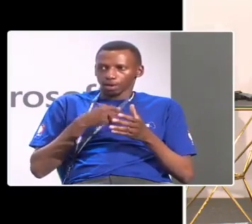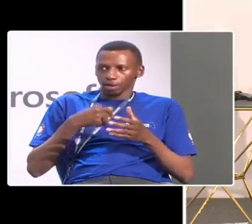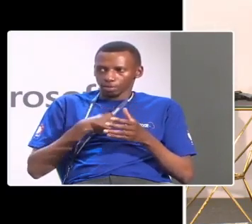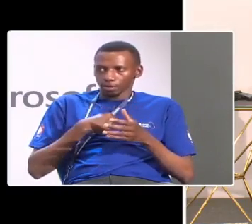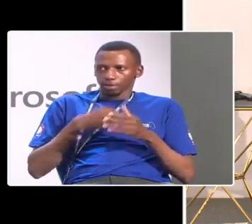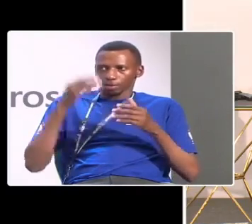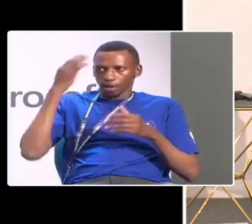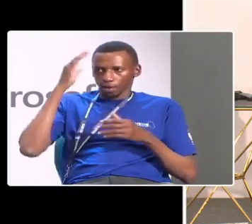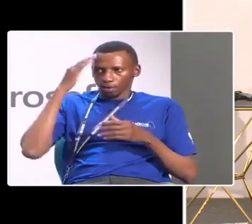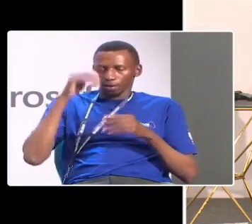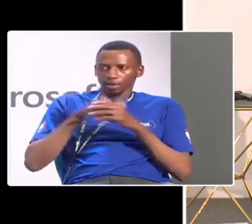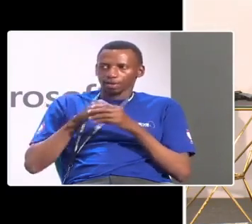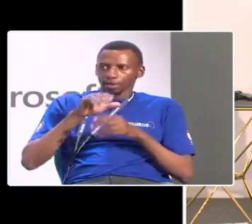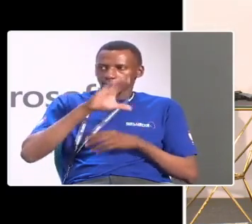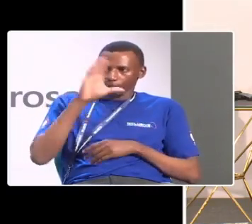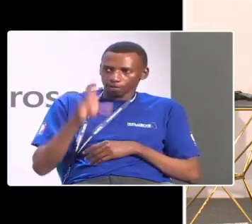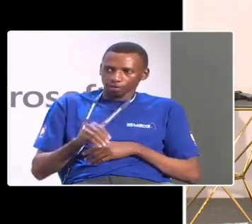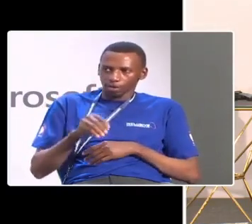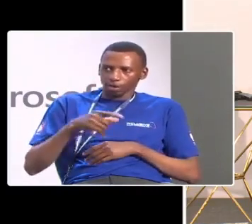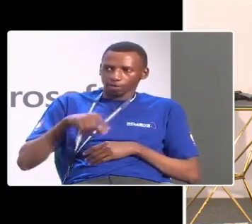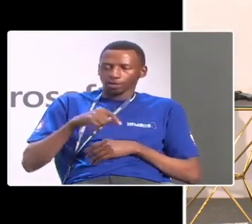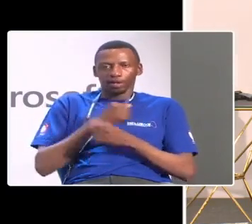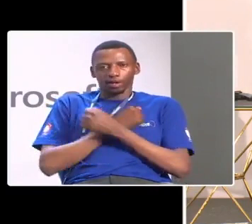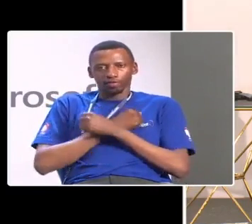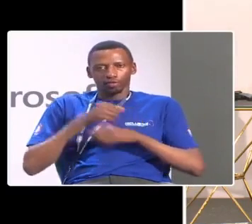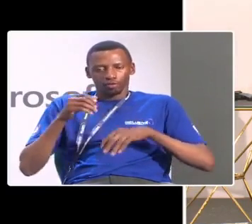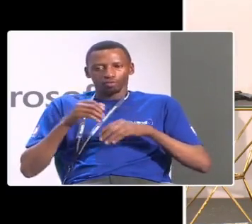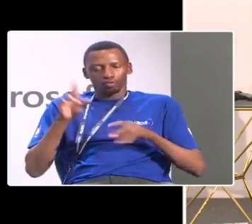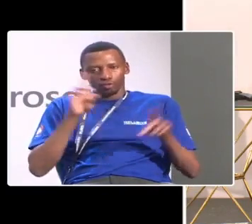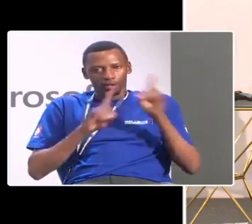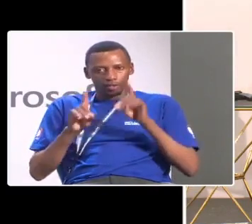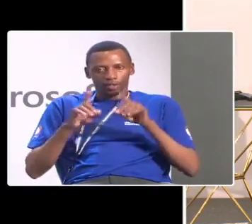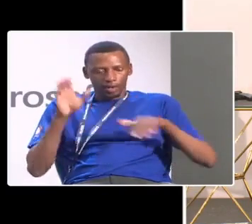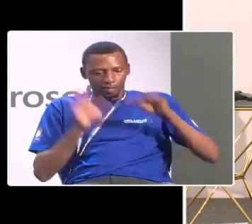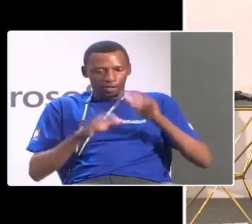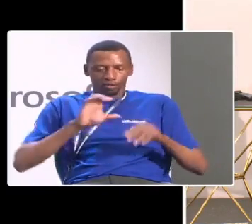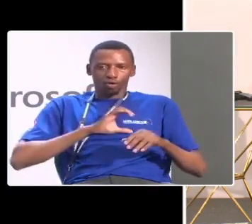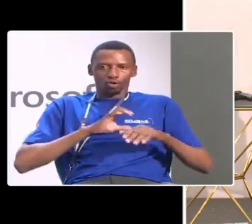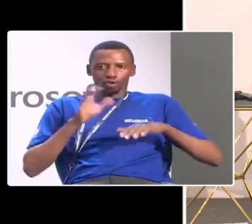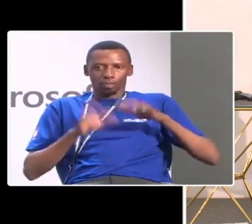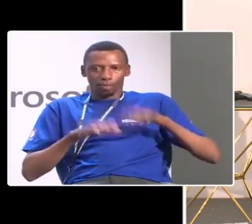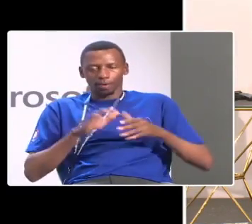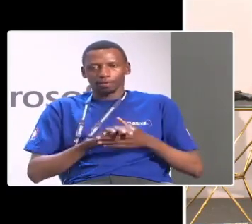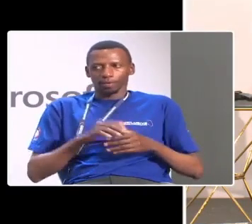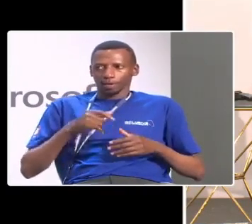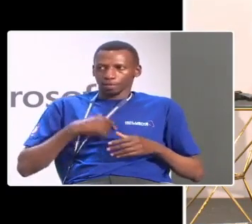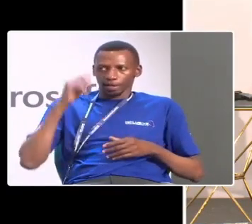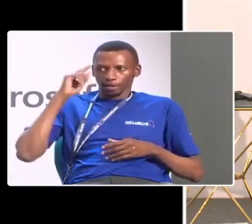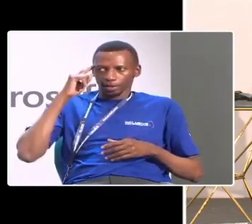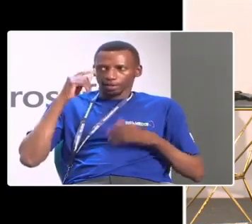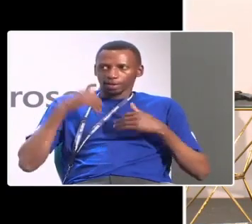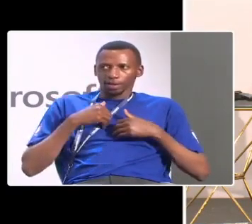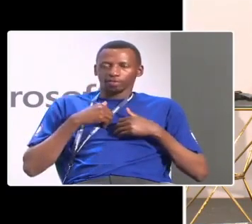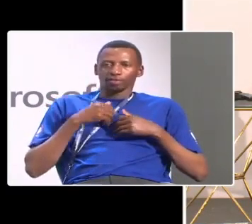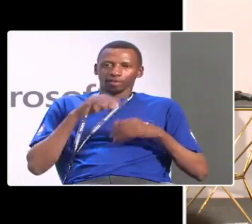aware that in Africa we all dance to the beat of our own drums, but I think there is a big benefit to joining a system, and an